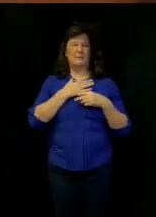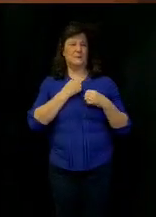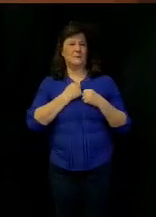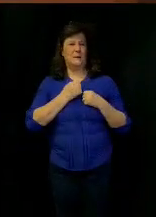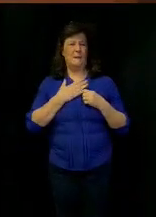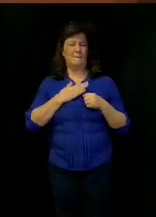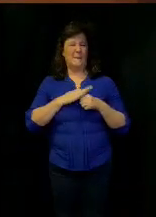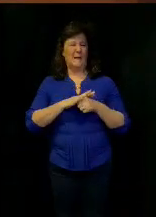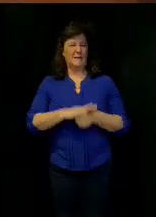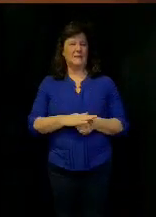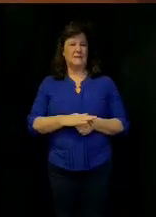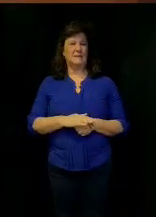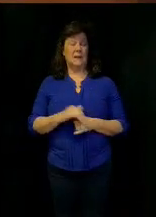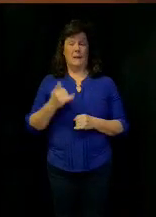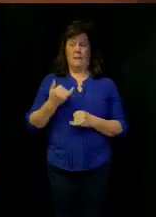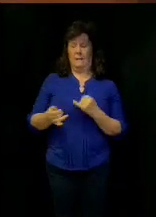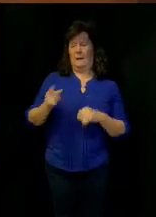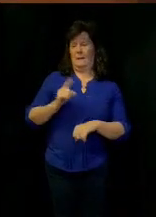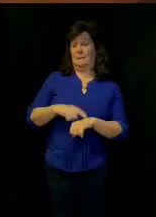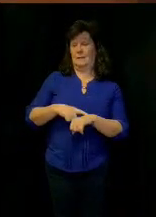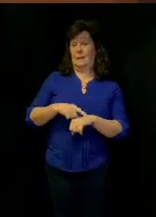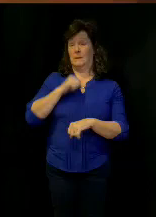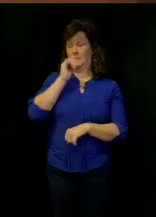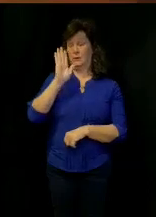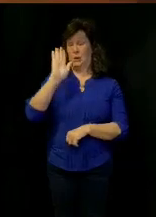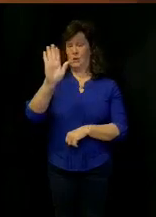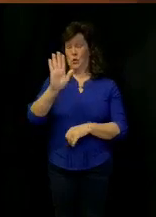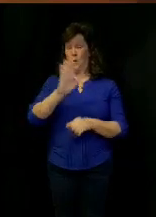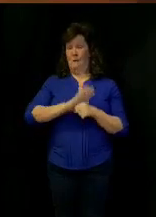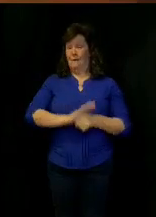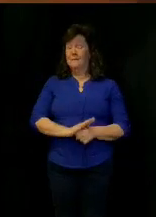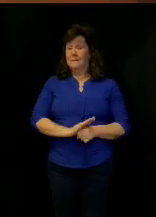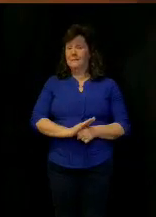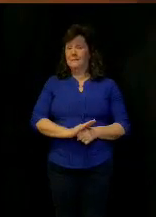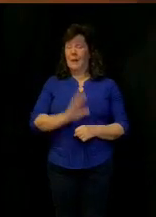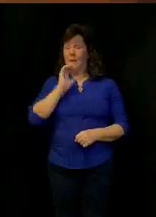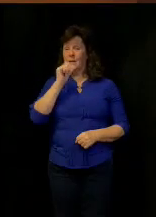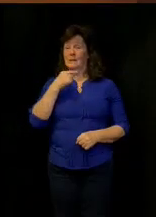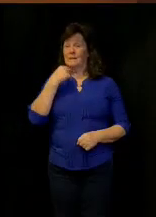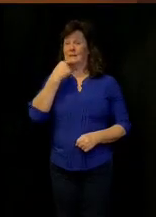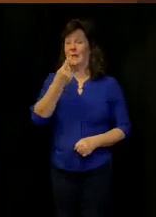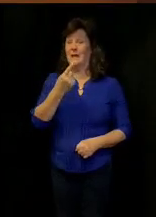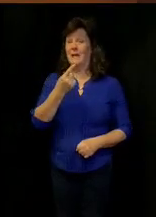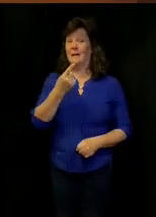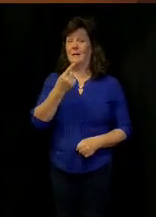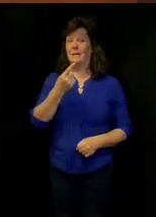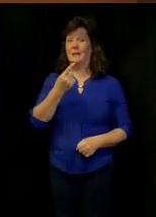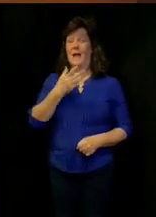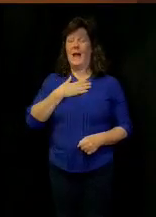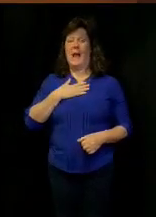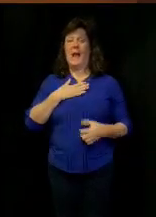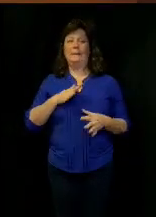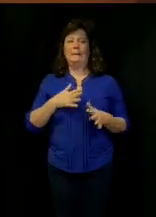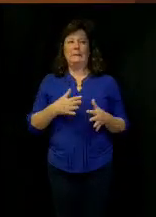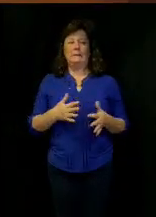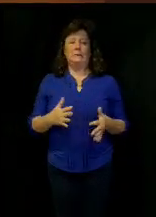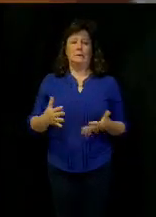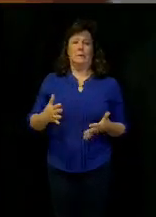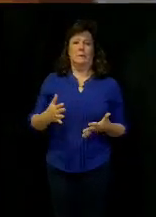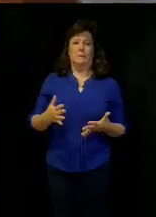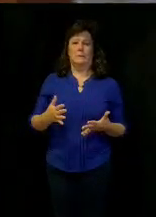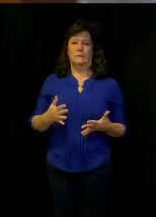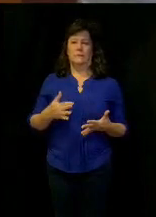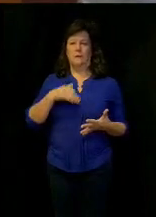anxiety. Well, the last time I checked, it wasn't your anxiety. I'm not telling you that you just can't say that I am anxious. I said, don't take it